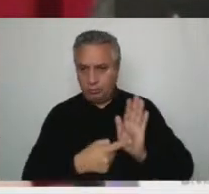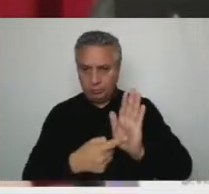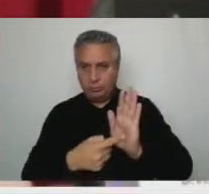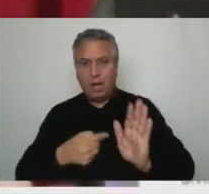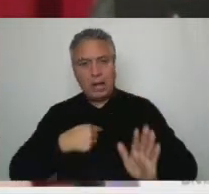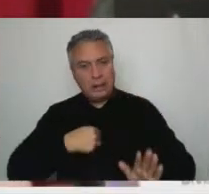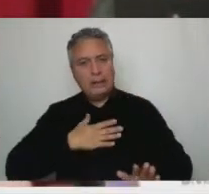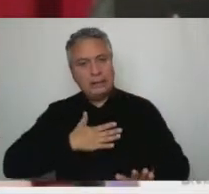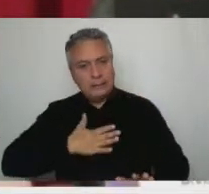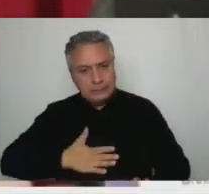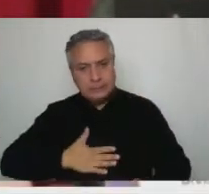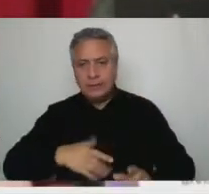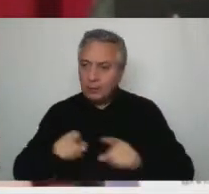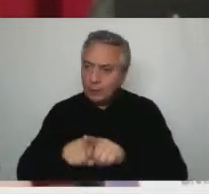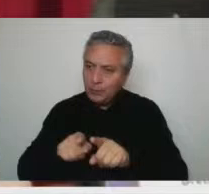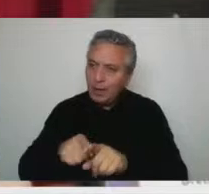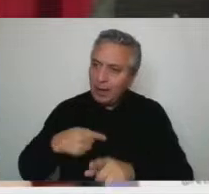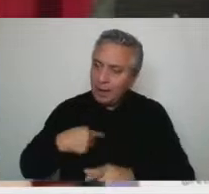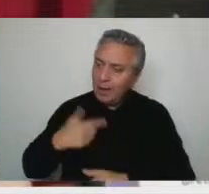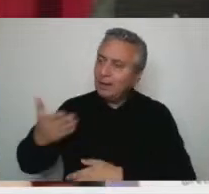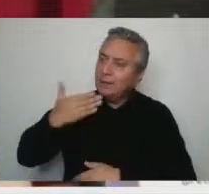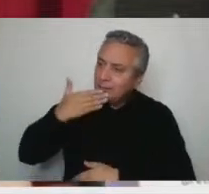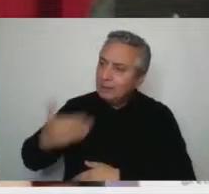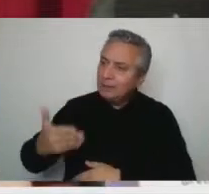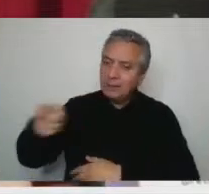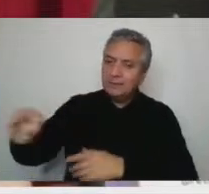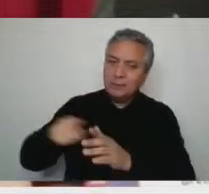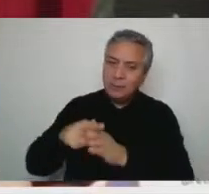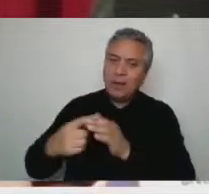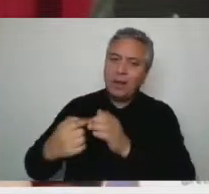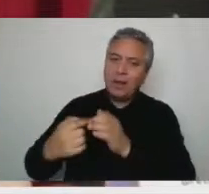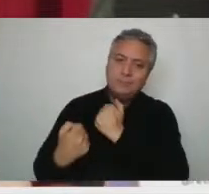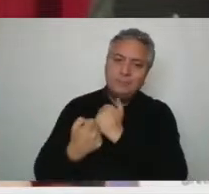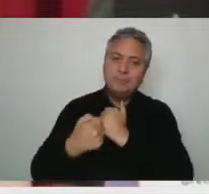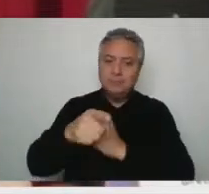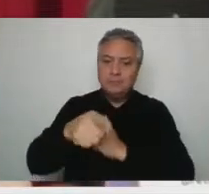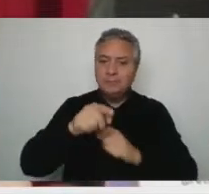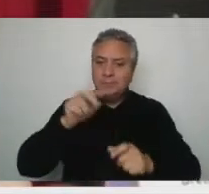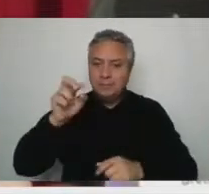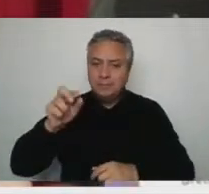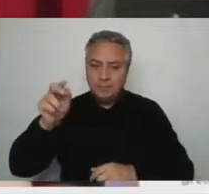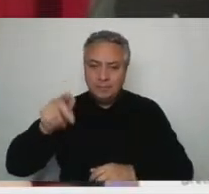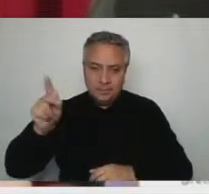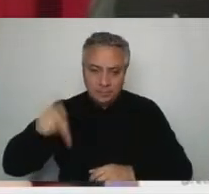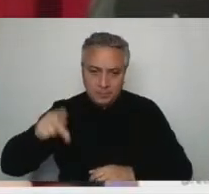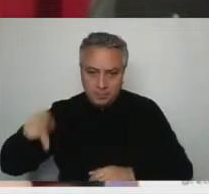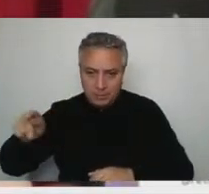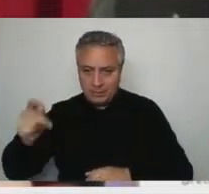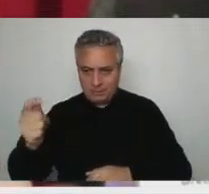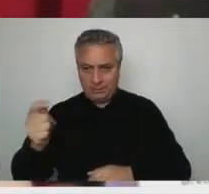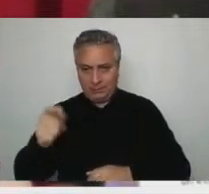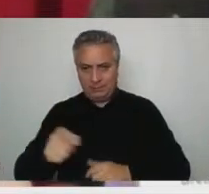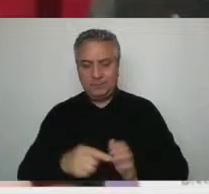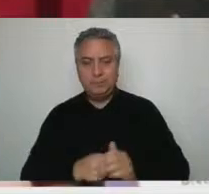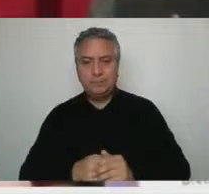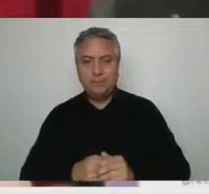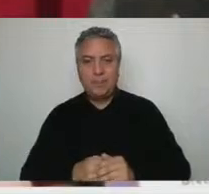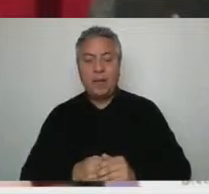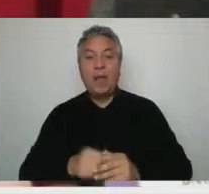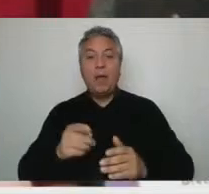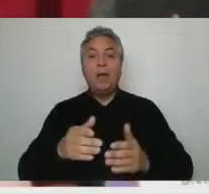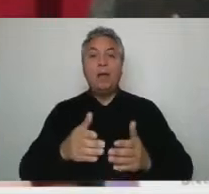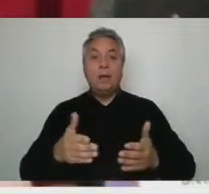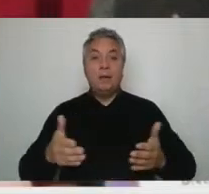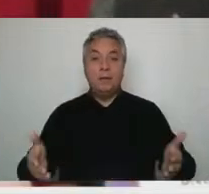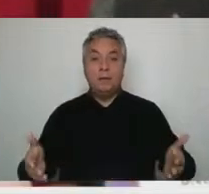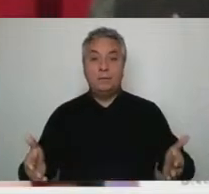much of that in my presentation. I asked Mr. Faria, Ms. Faria, and the others who have collaborated in this.